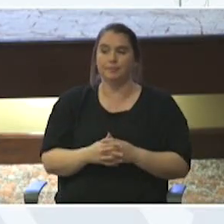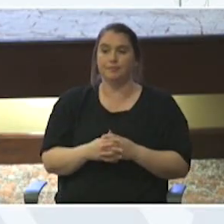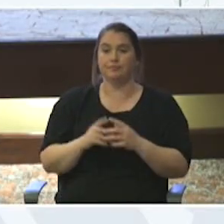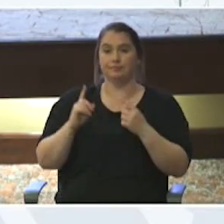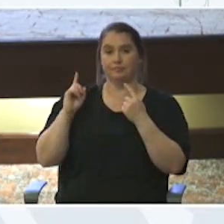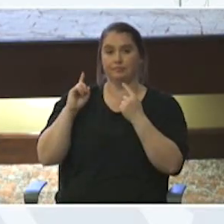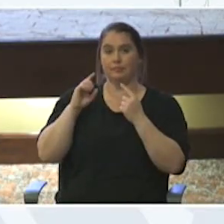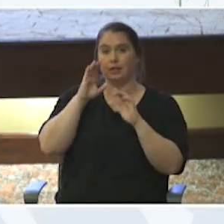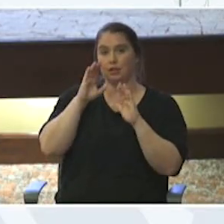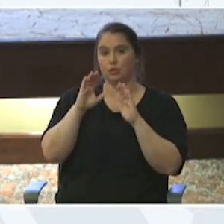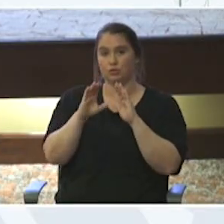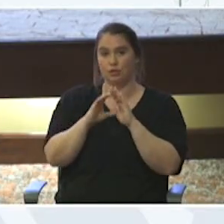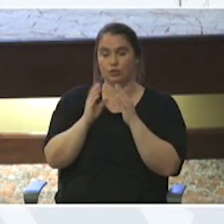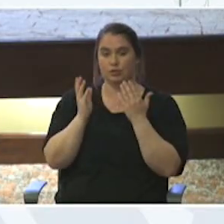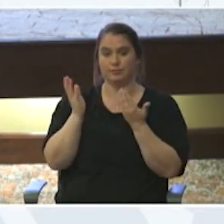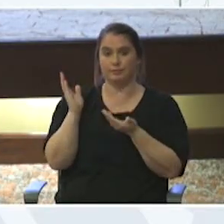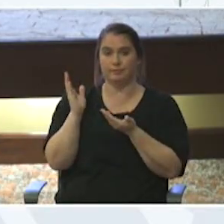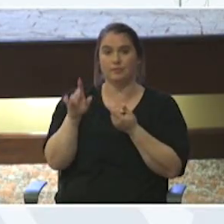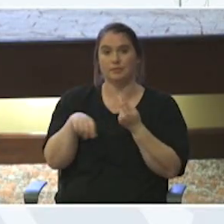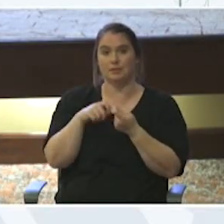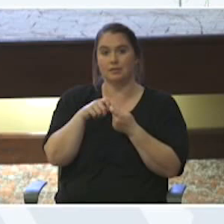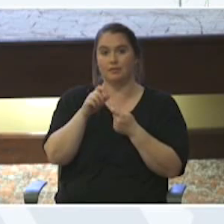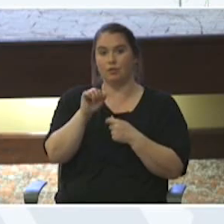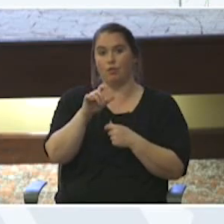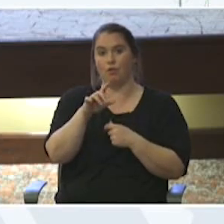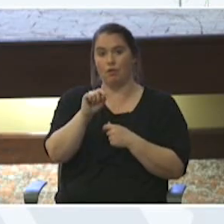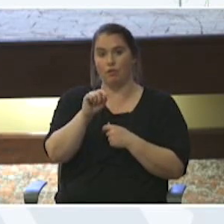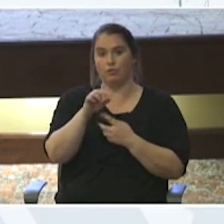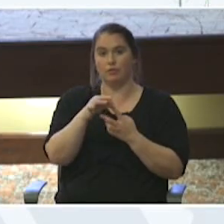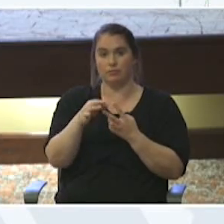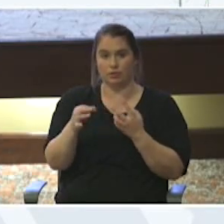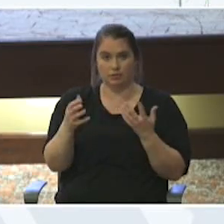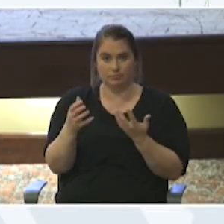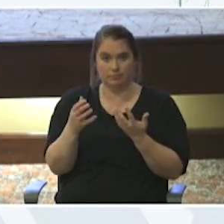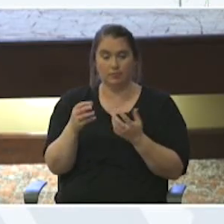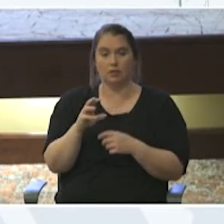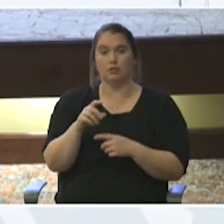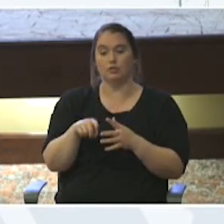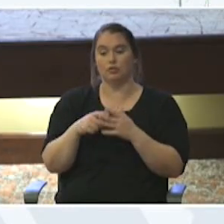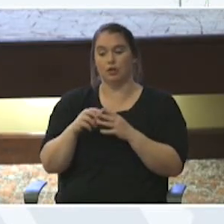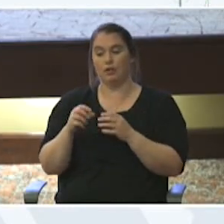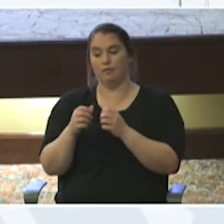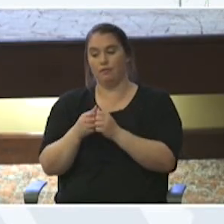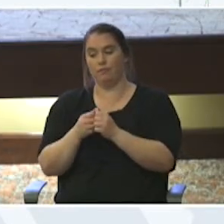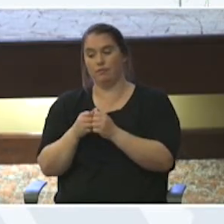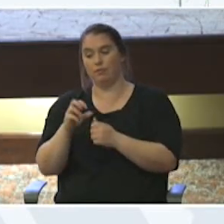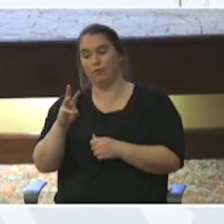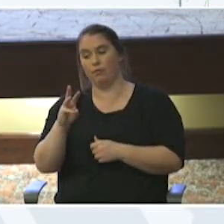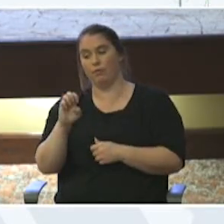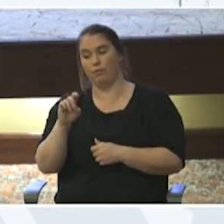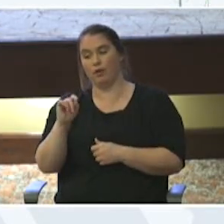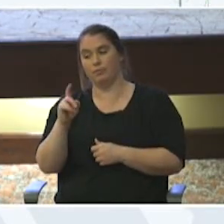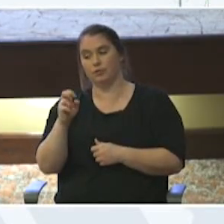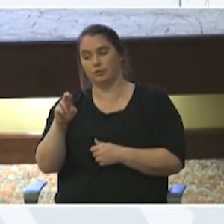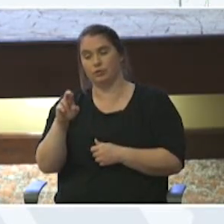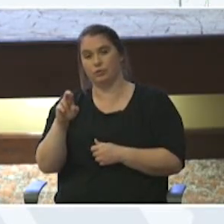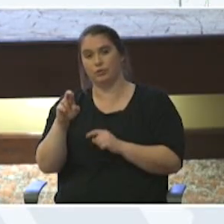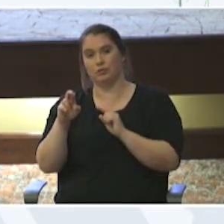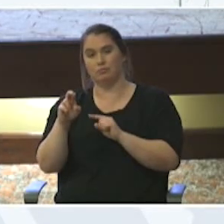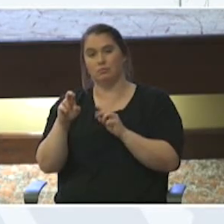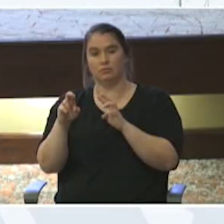illustration of the particular alternates. So starting at the Webster end, we have the Webster